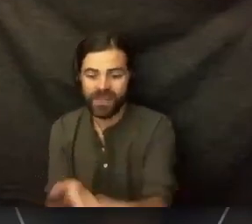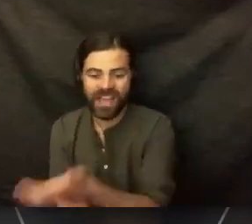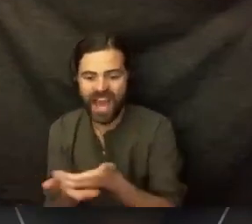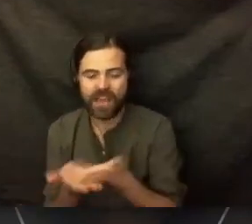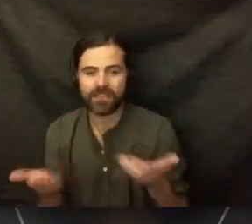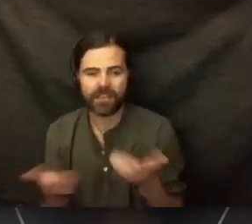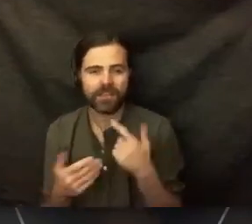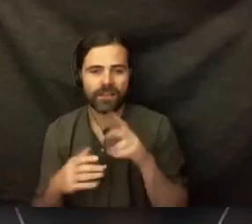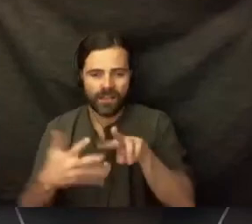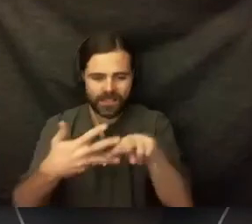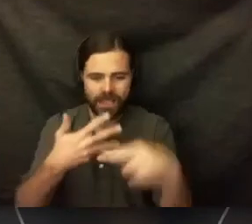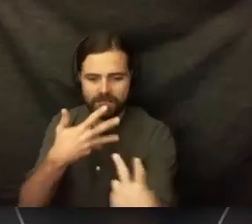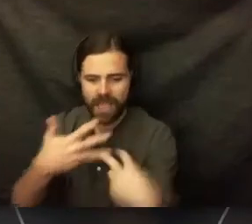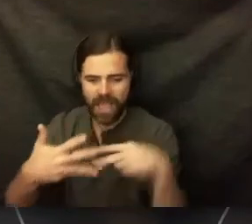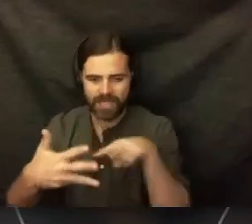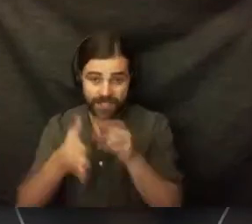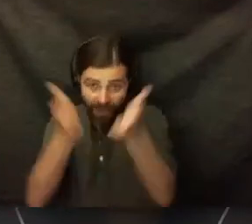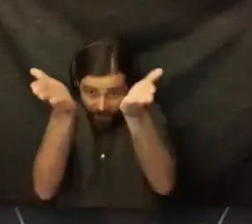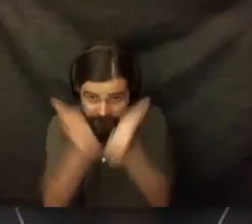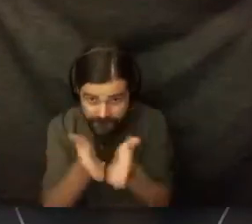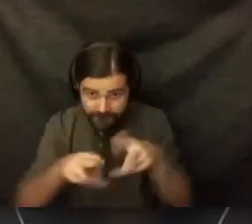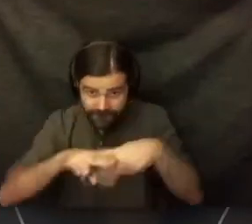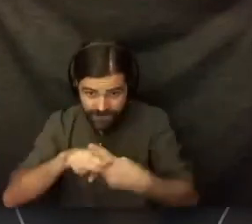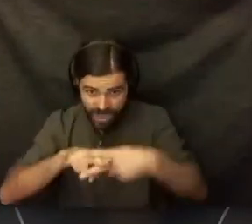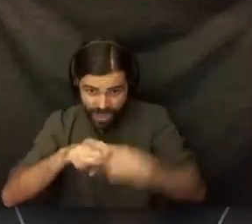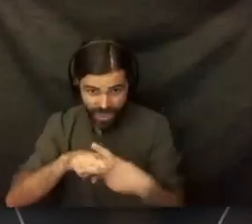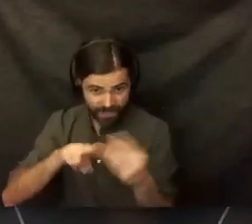financial instruments? How do we actually